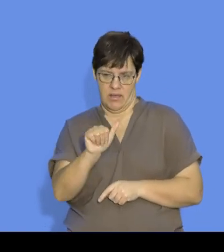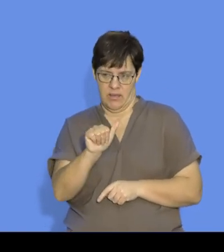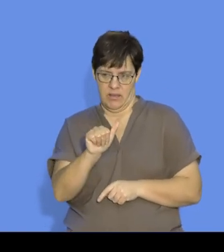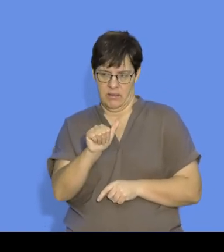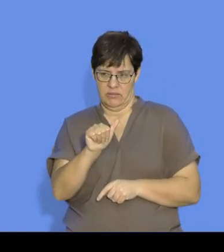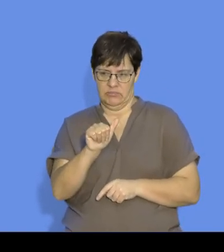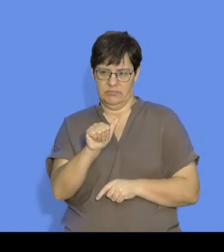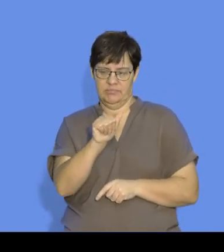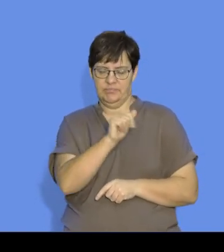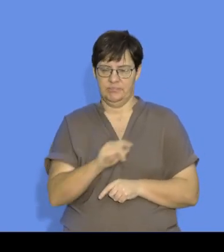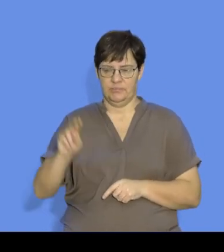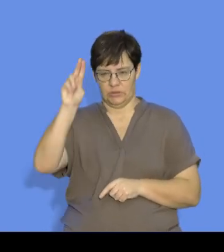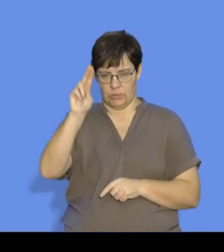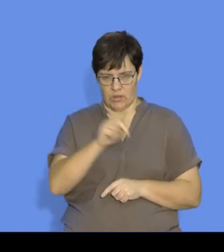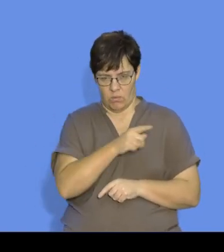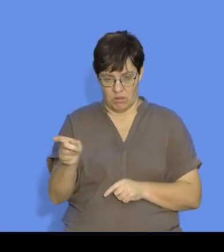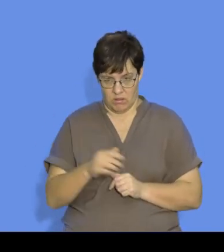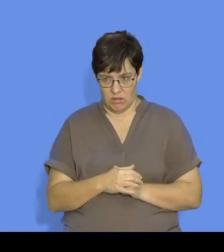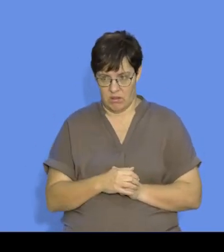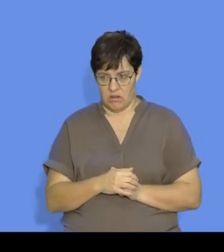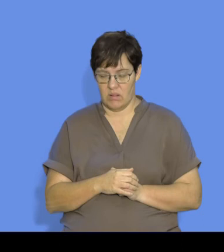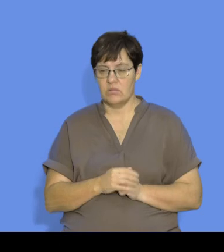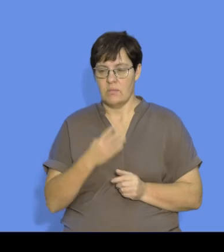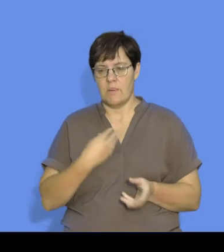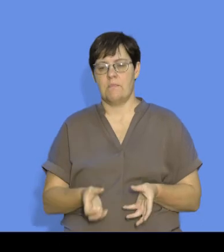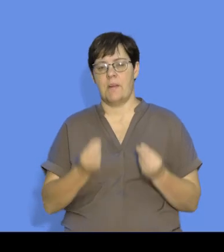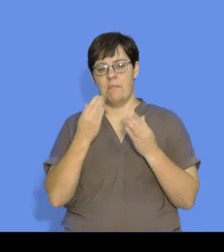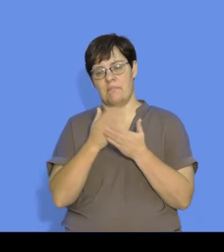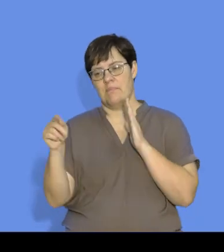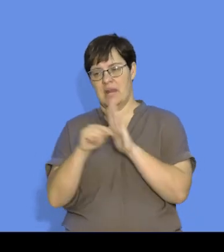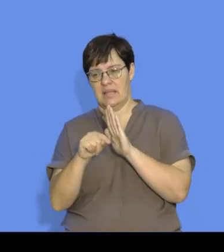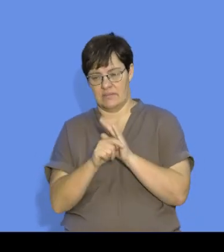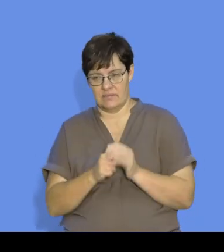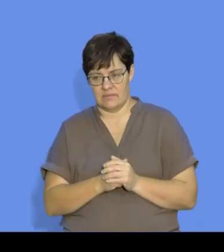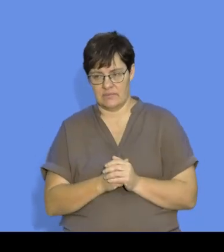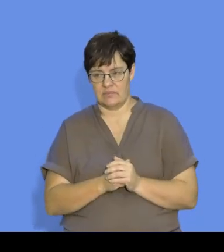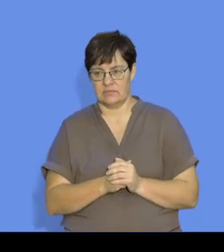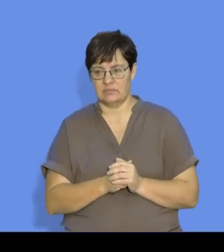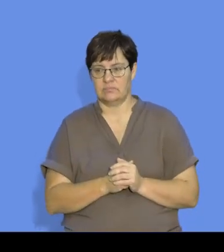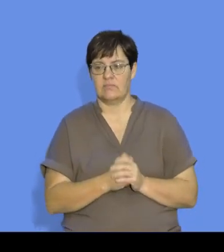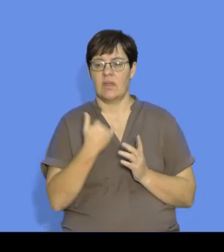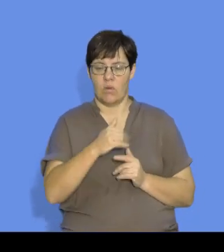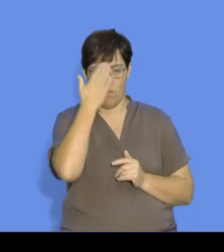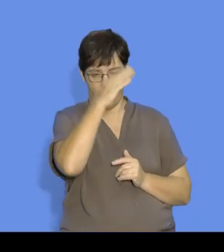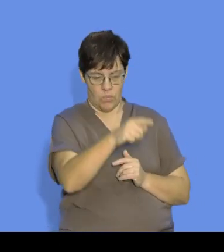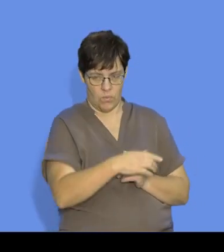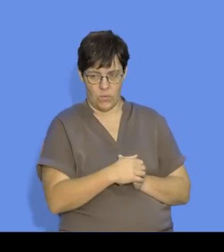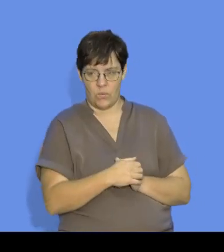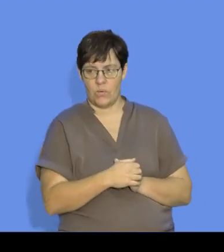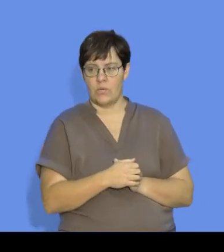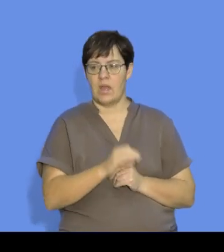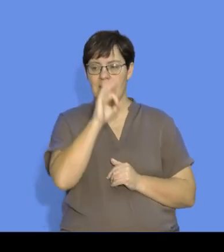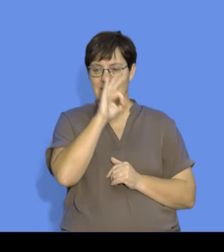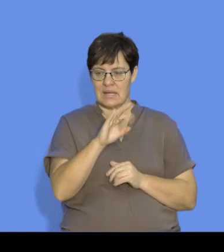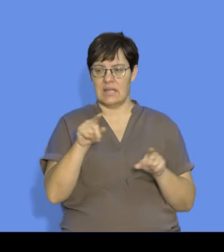a all squared, right, in order to get rid of that negative. Then I will know that my